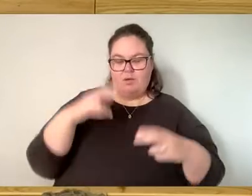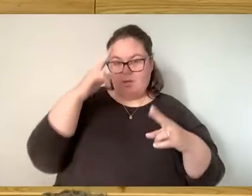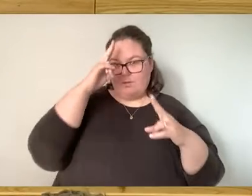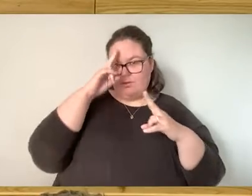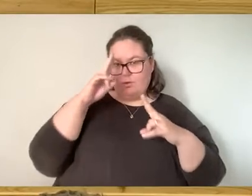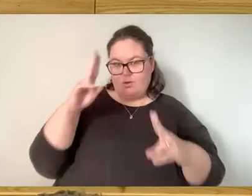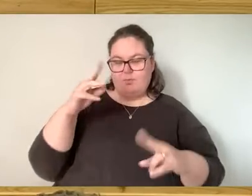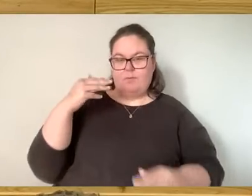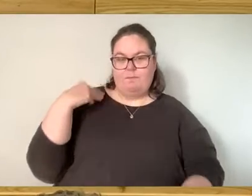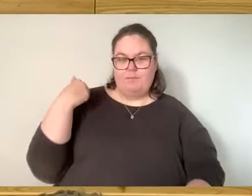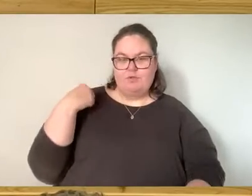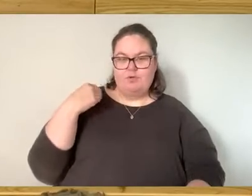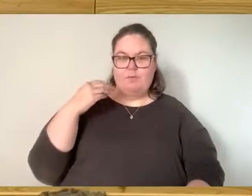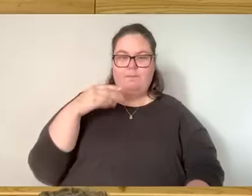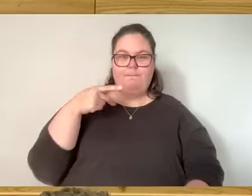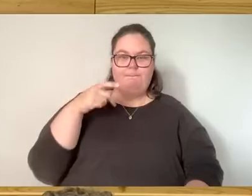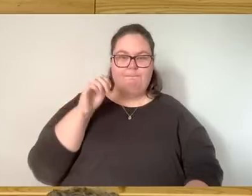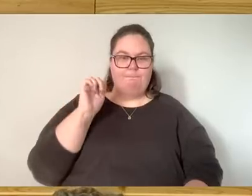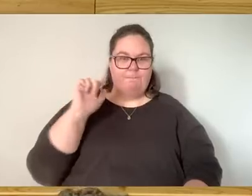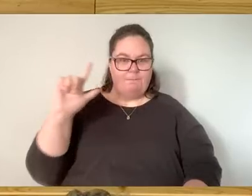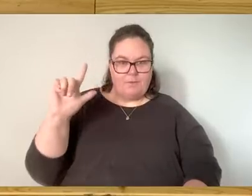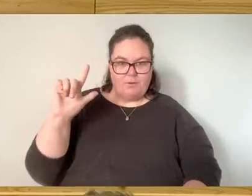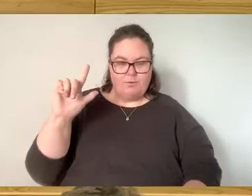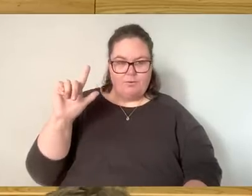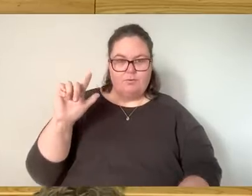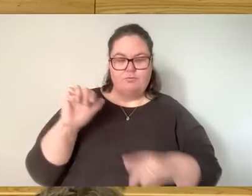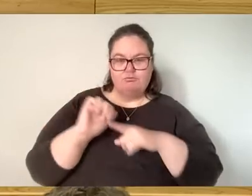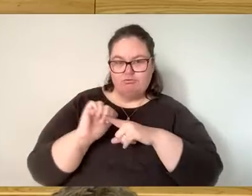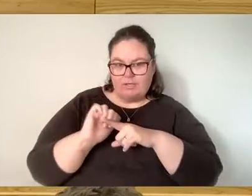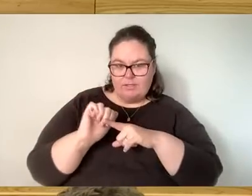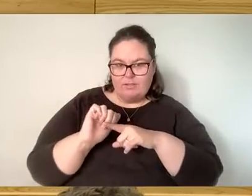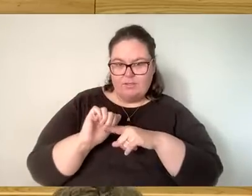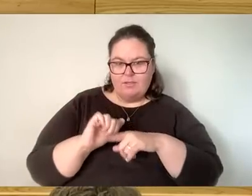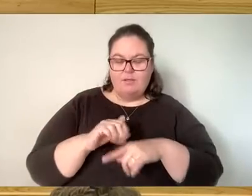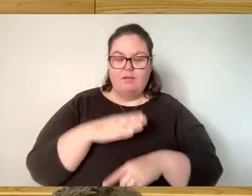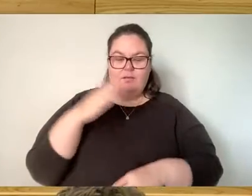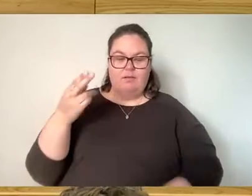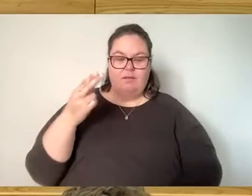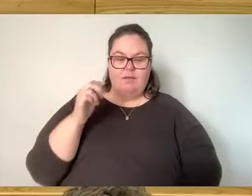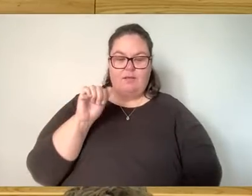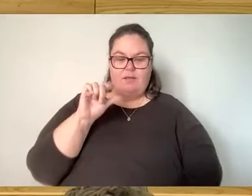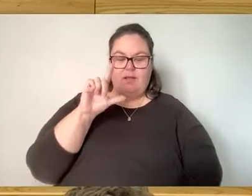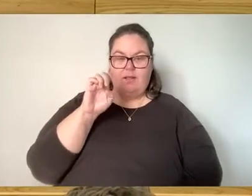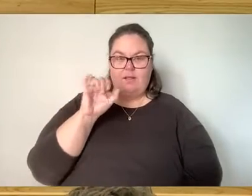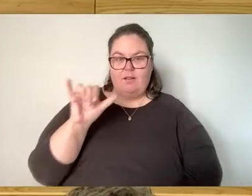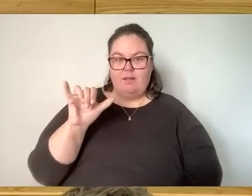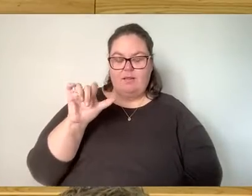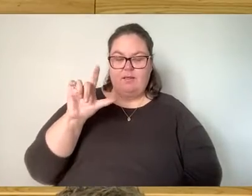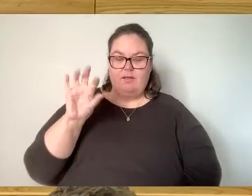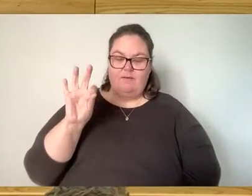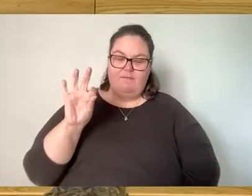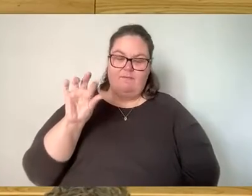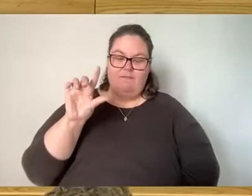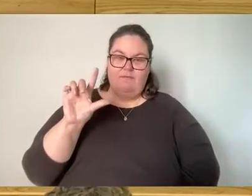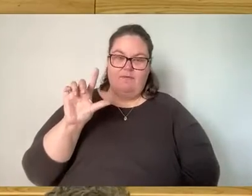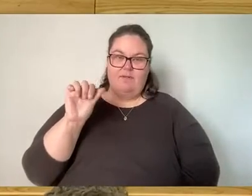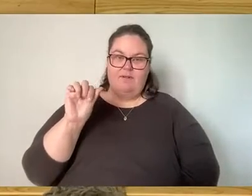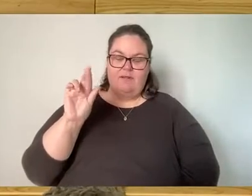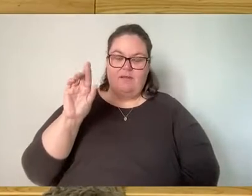of Post-Secondary Education and Training, and Ms. Haley Flero, Chair of the Accessibility Advisory